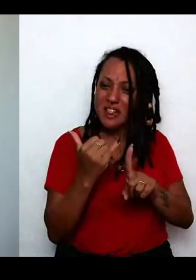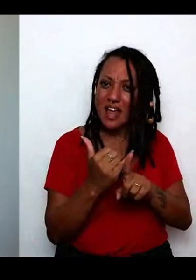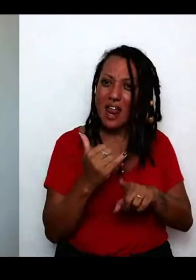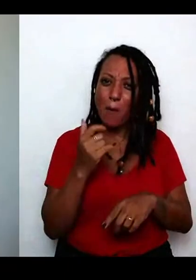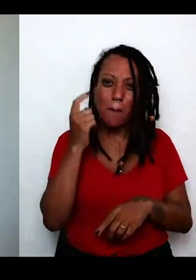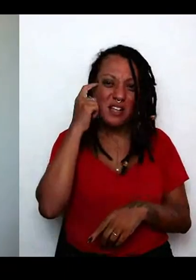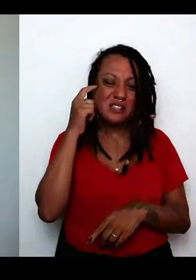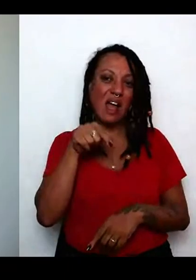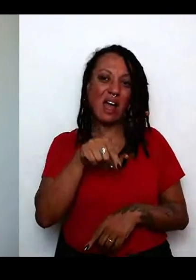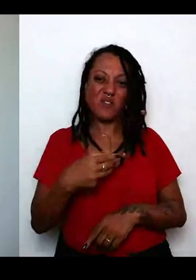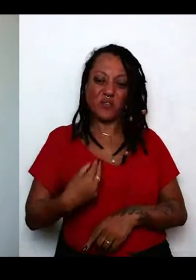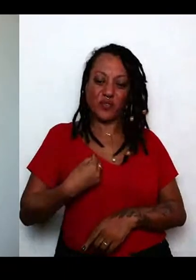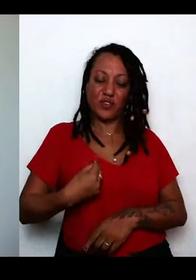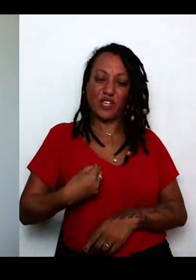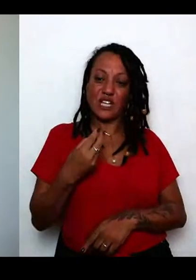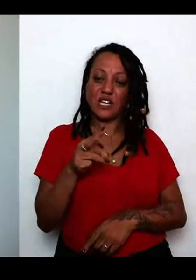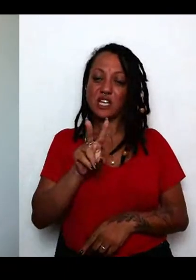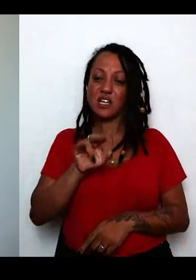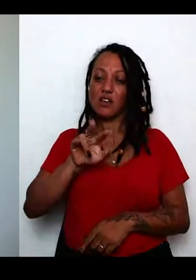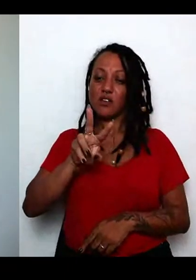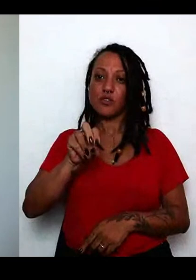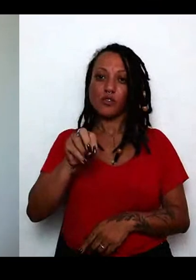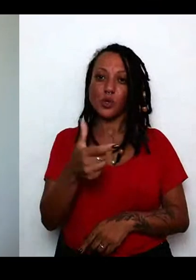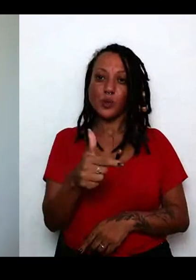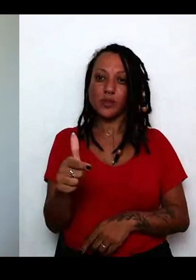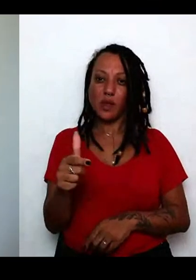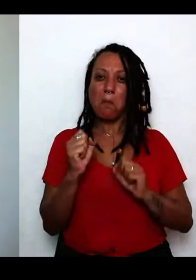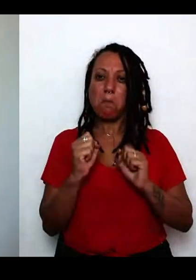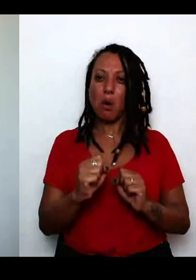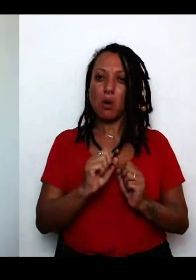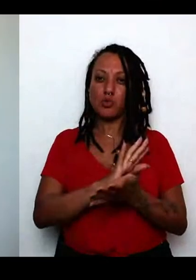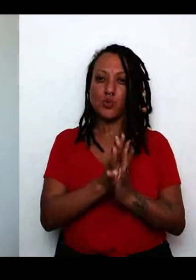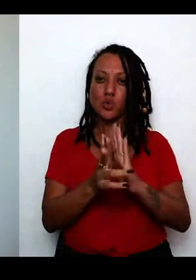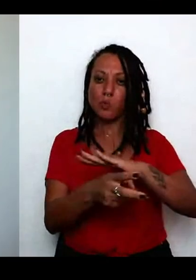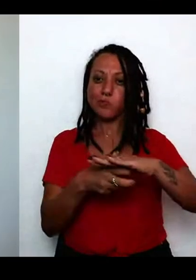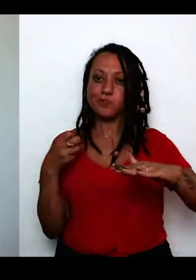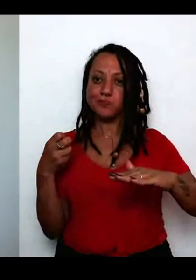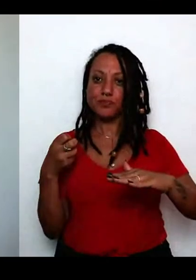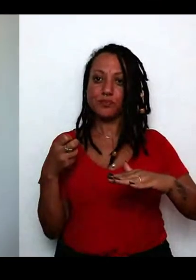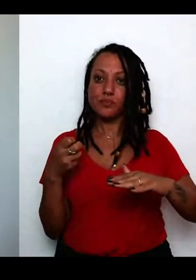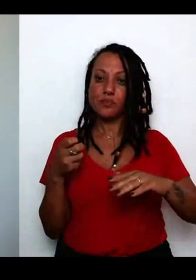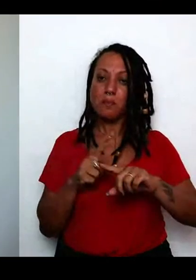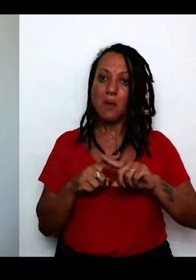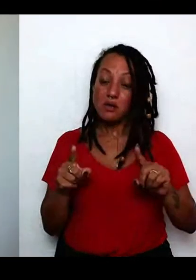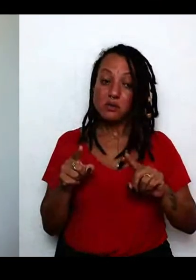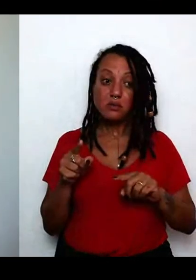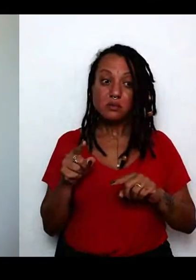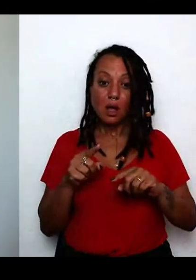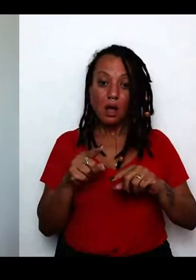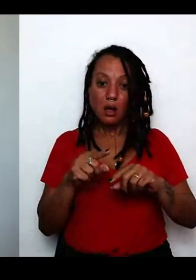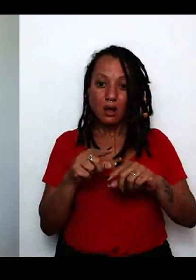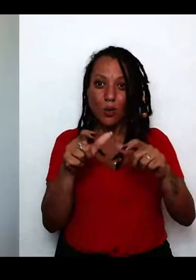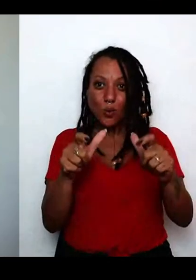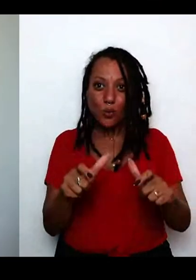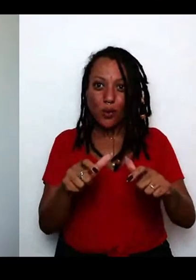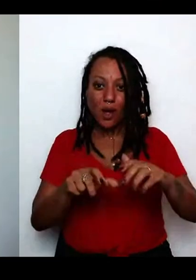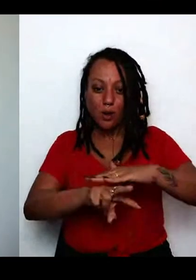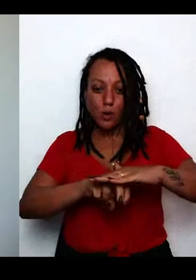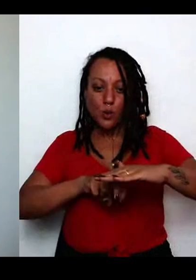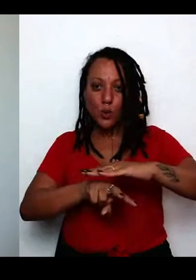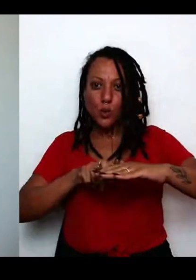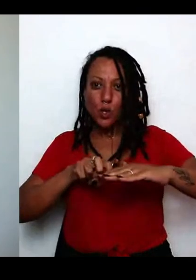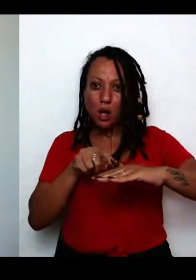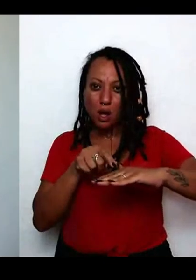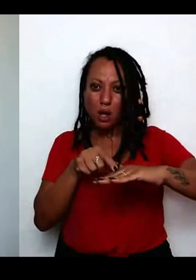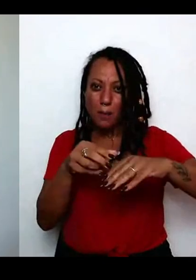the area in which they grow further is also very flawed because it will have huge repercussions on local